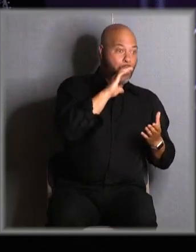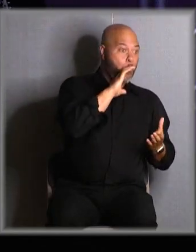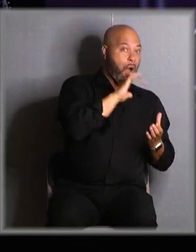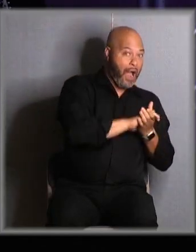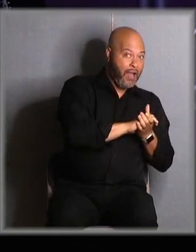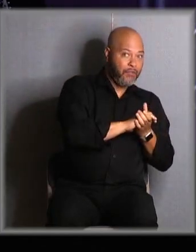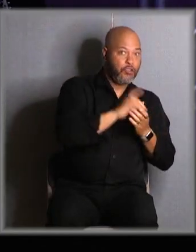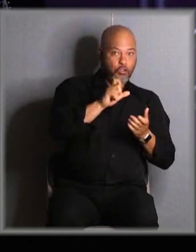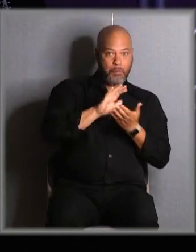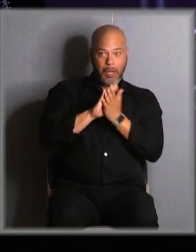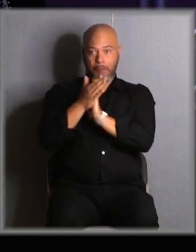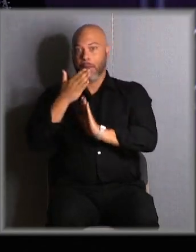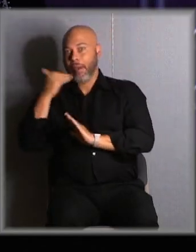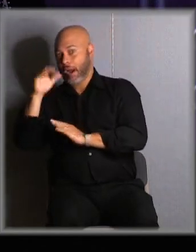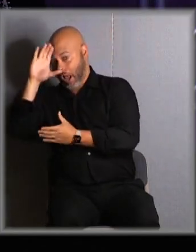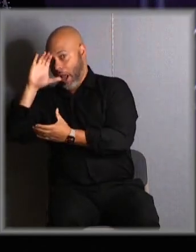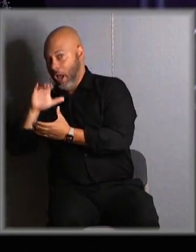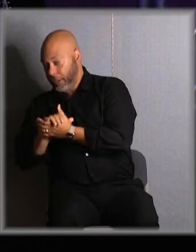better